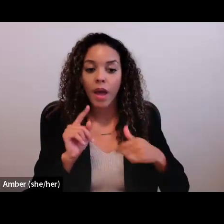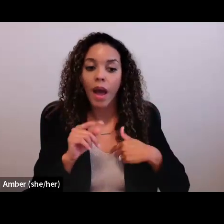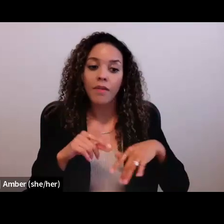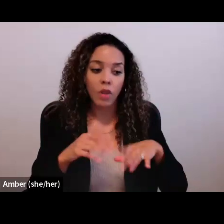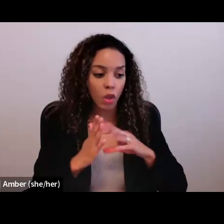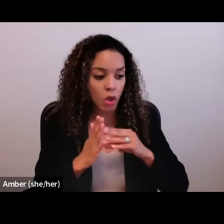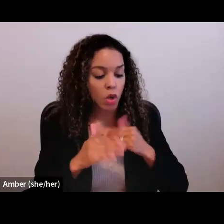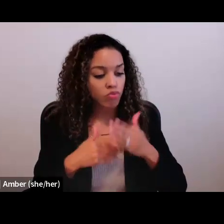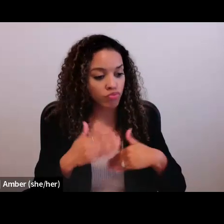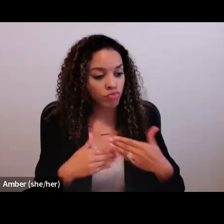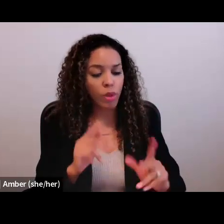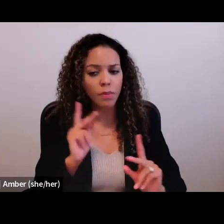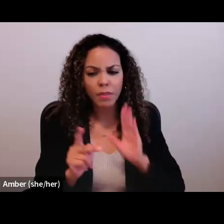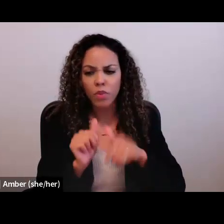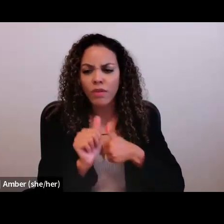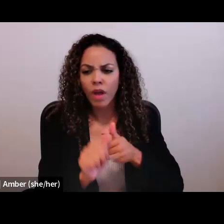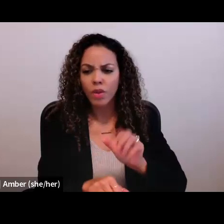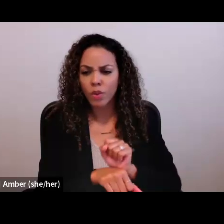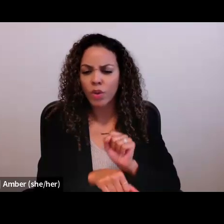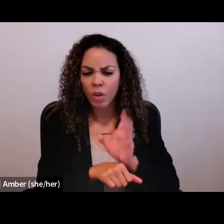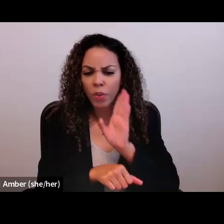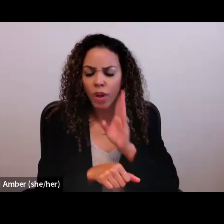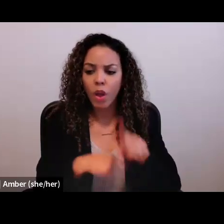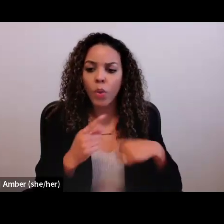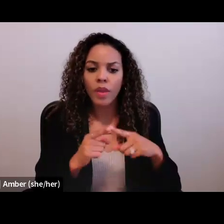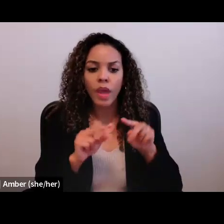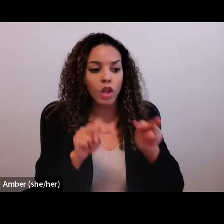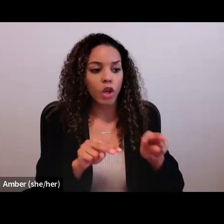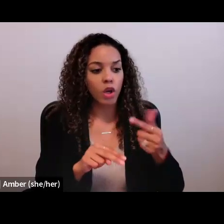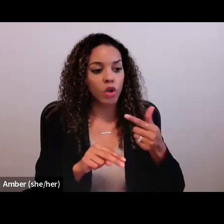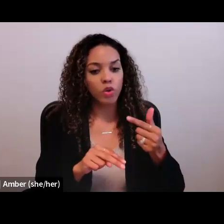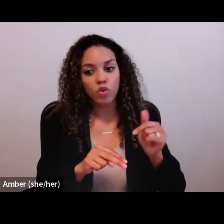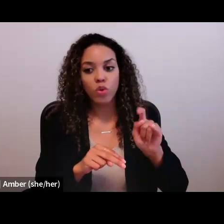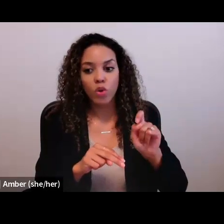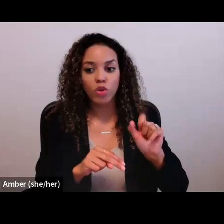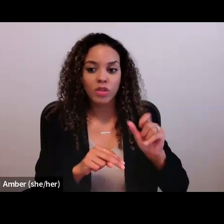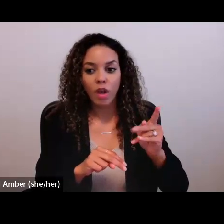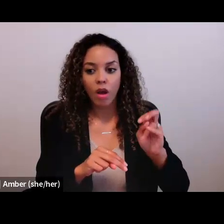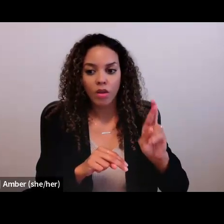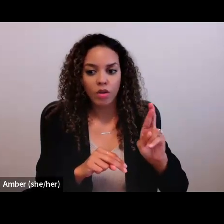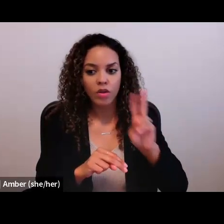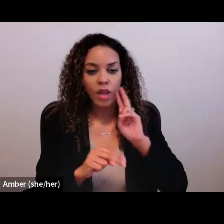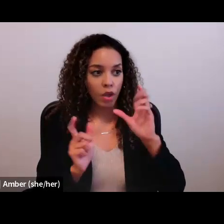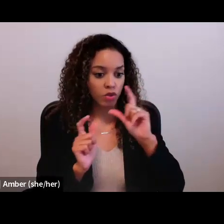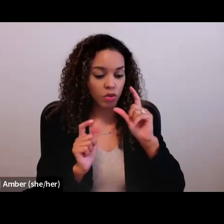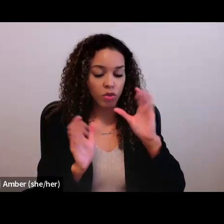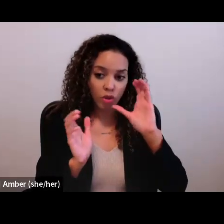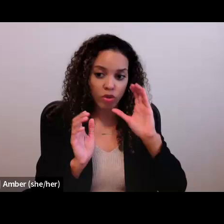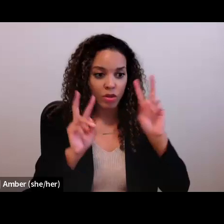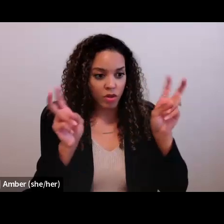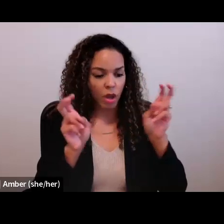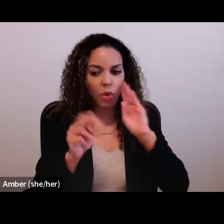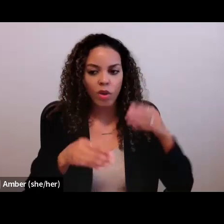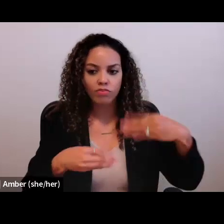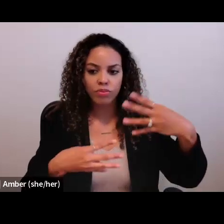people will follow your work. And when they go to Google Scholar and they Google this topic, it's going to come up. And so if you feel like you